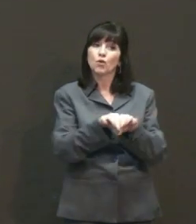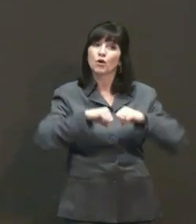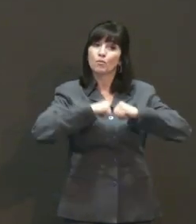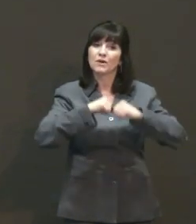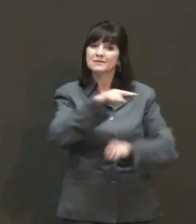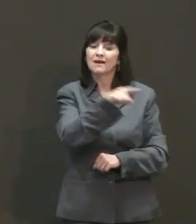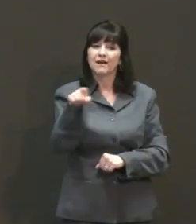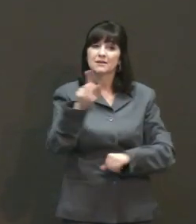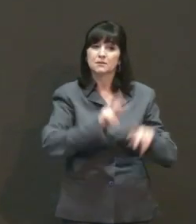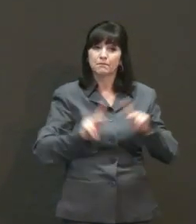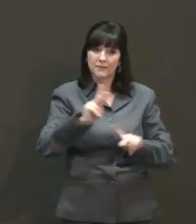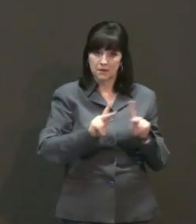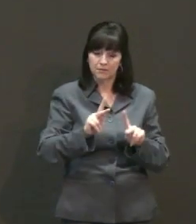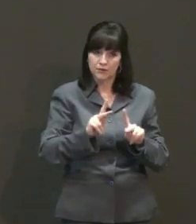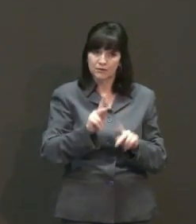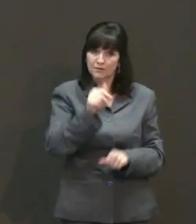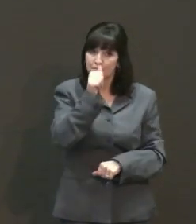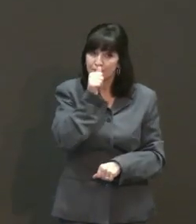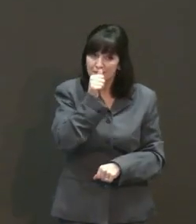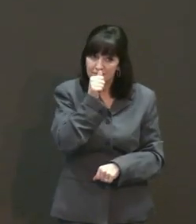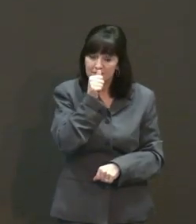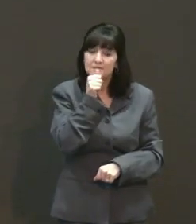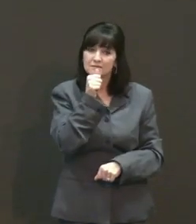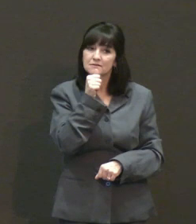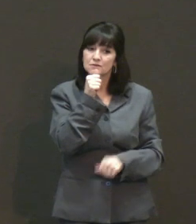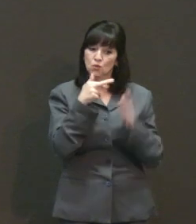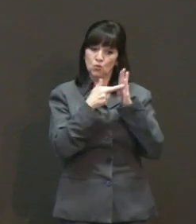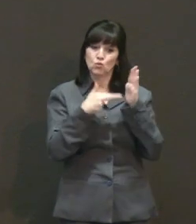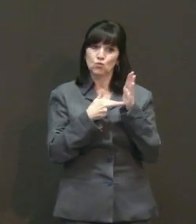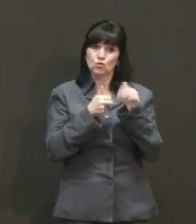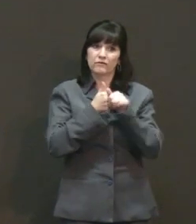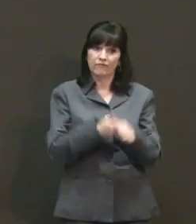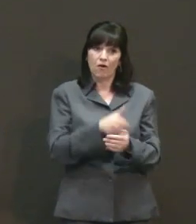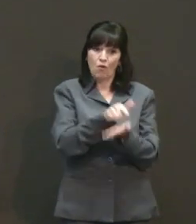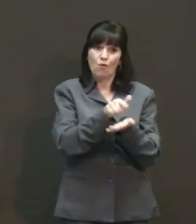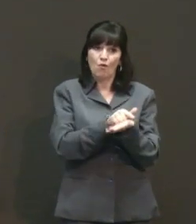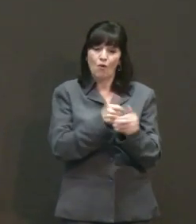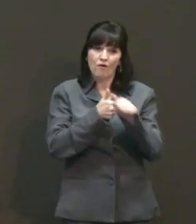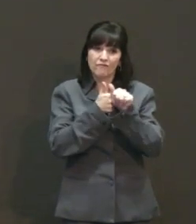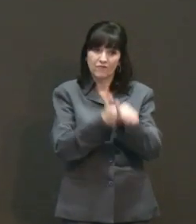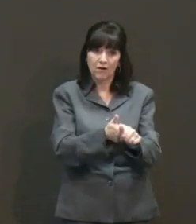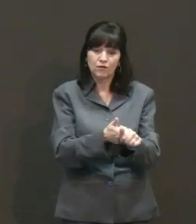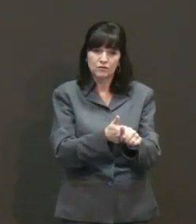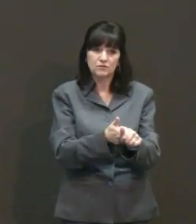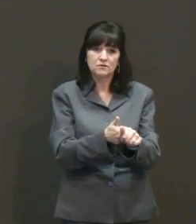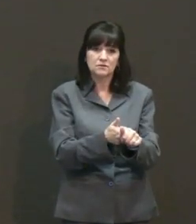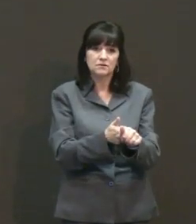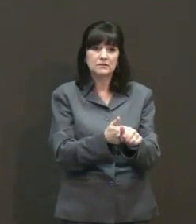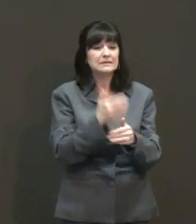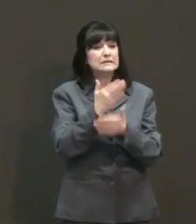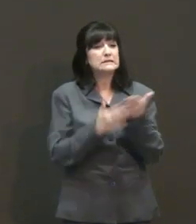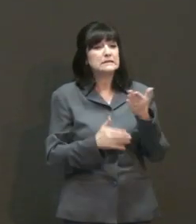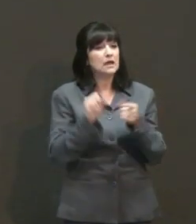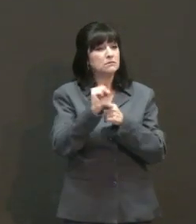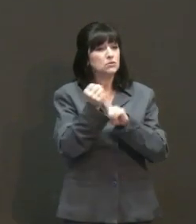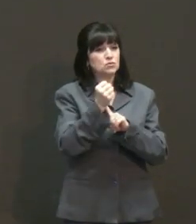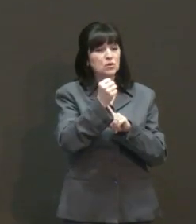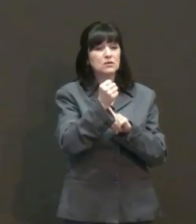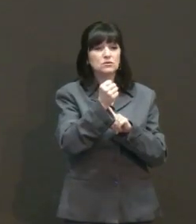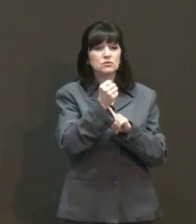requires that we protect people. We also know that if people can be identified, especially in a situation like this, they can be stigmatized,